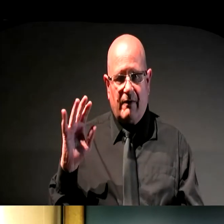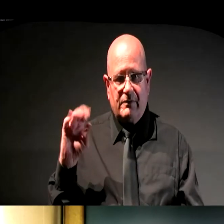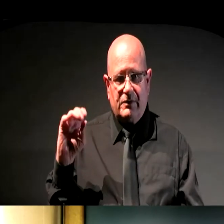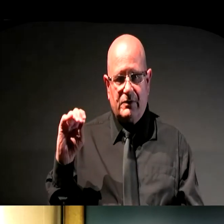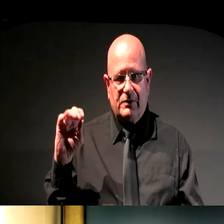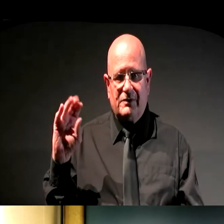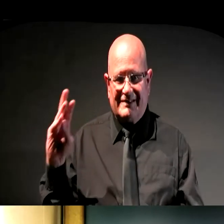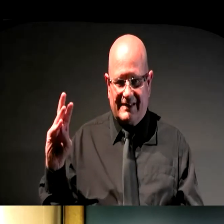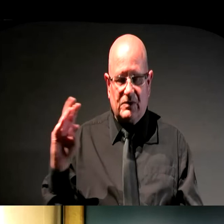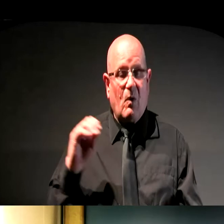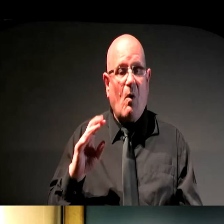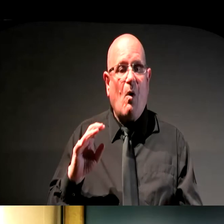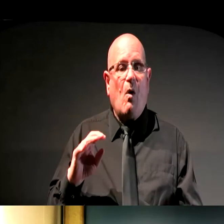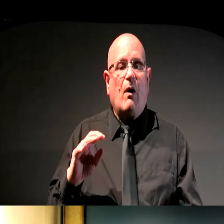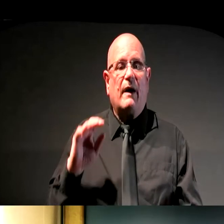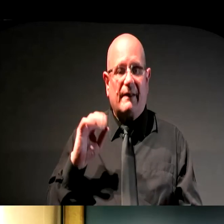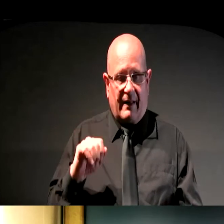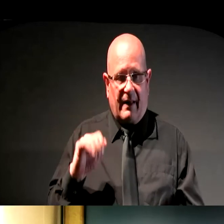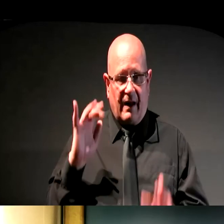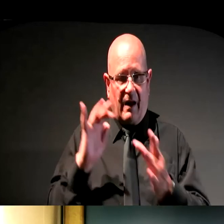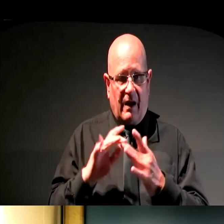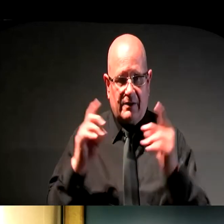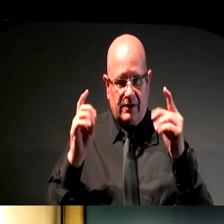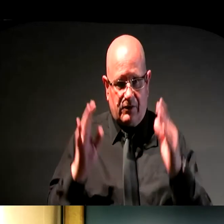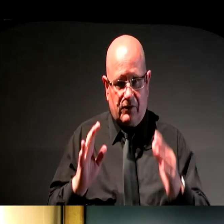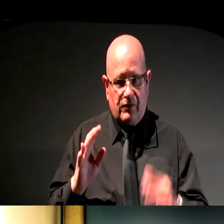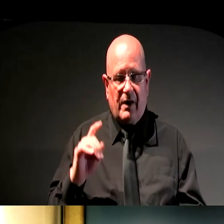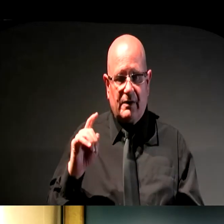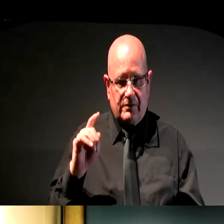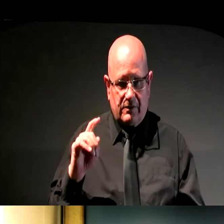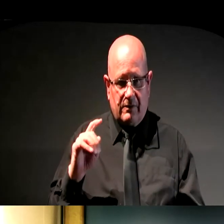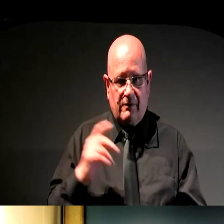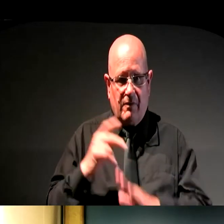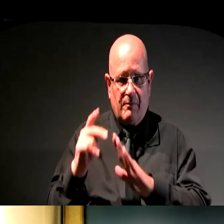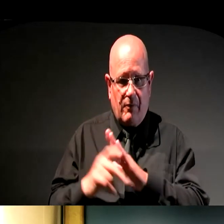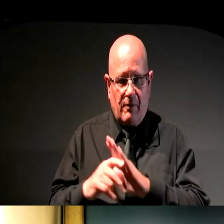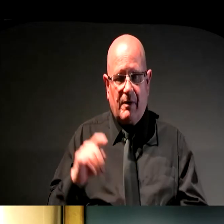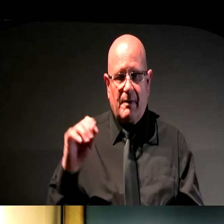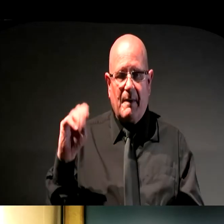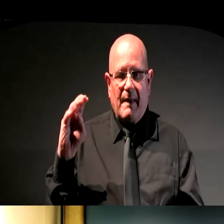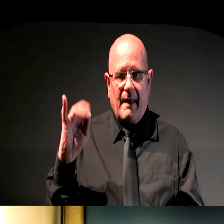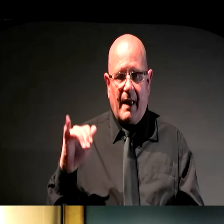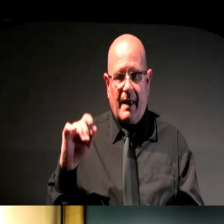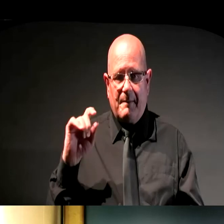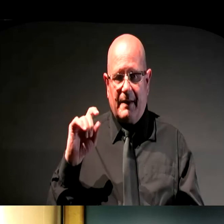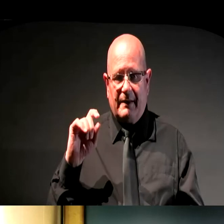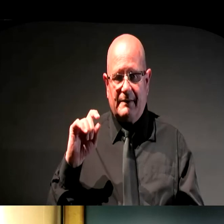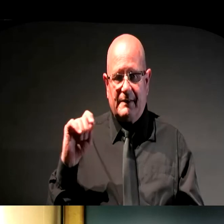423-425-4006, or they can get in contact with the director of the Mosaic program, Amy Rutherford. It's